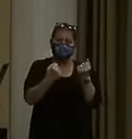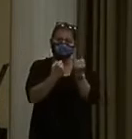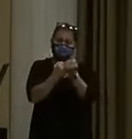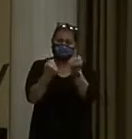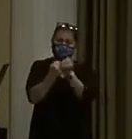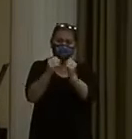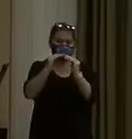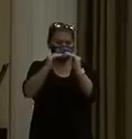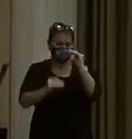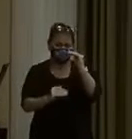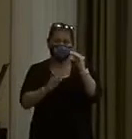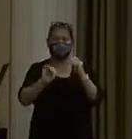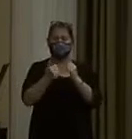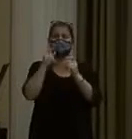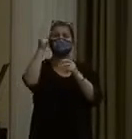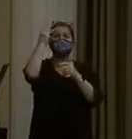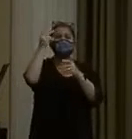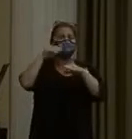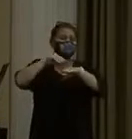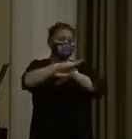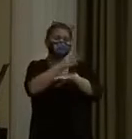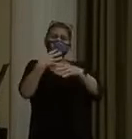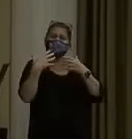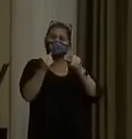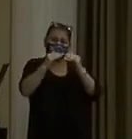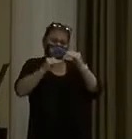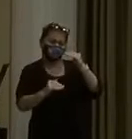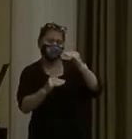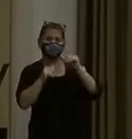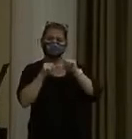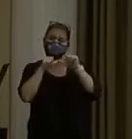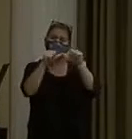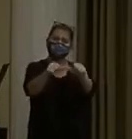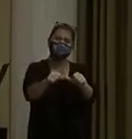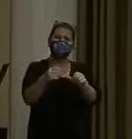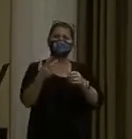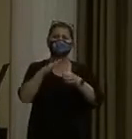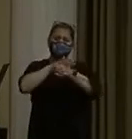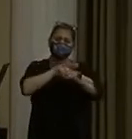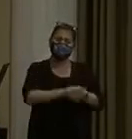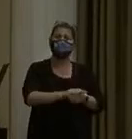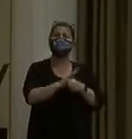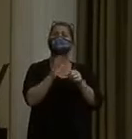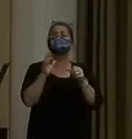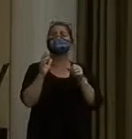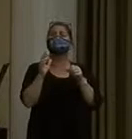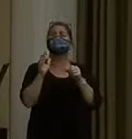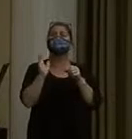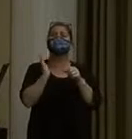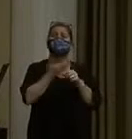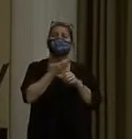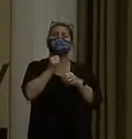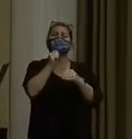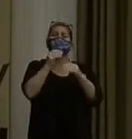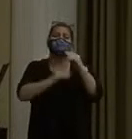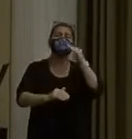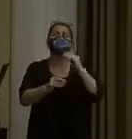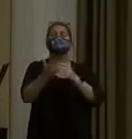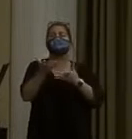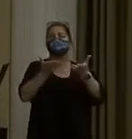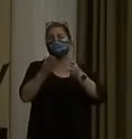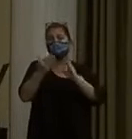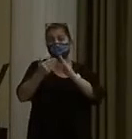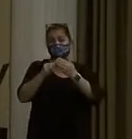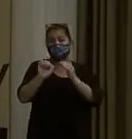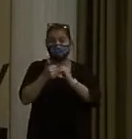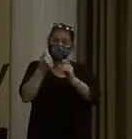right? How the political determinants of health inequities continue to ravage through our marginalized and underserved communities, and